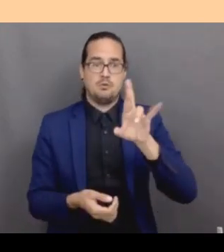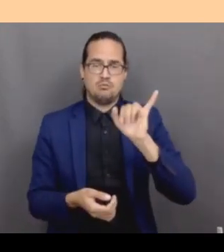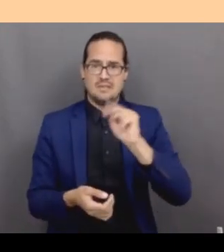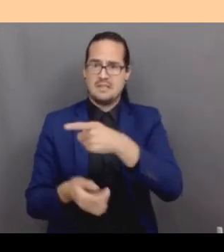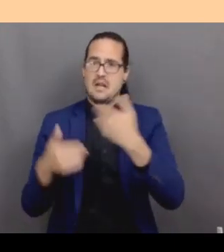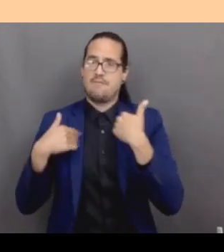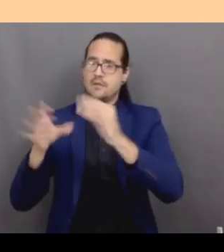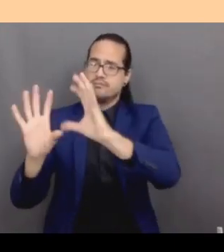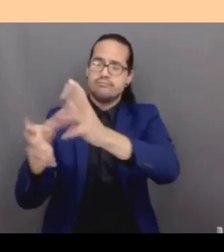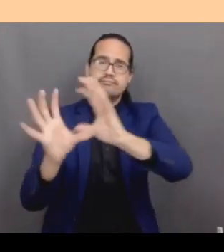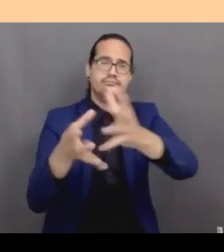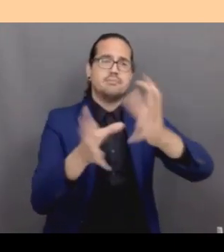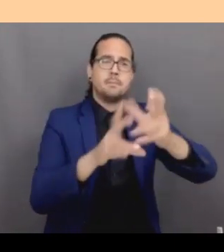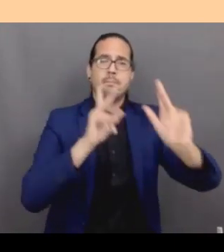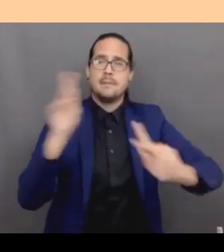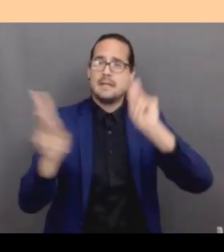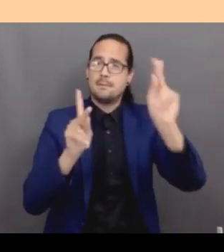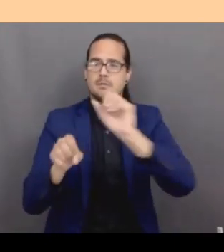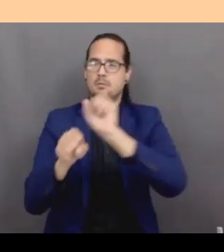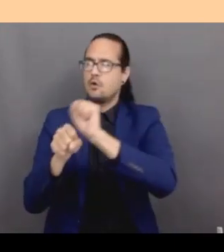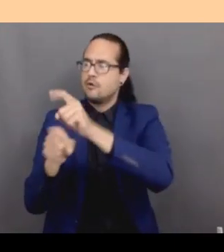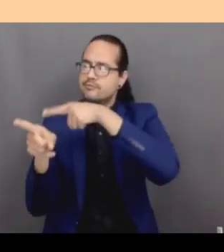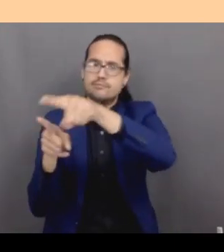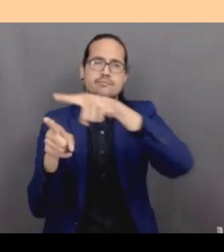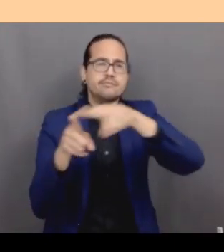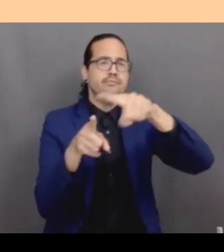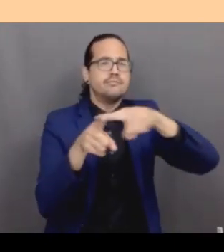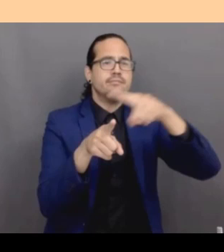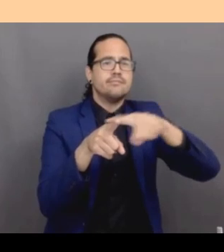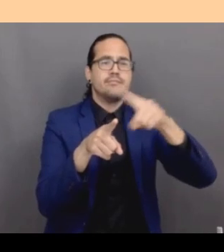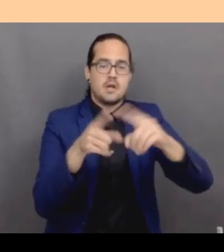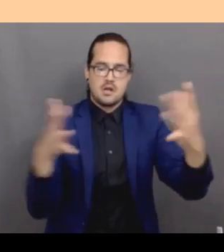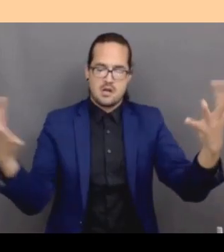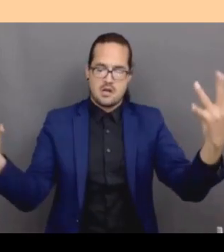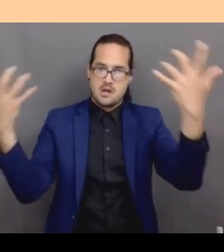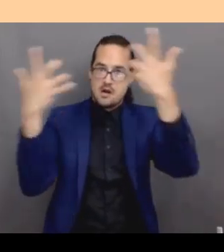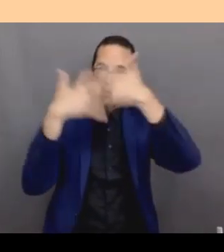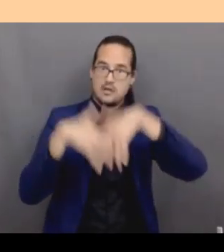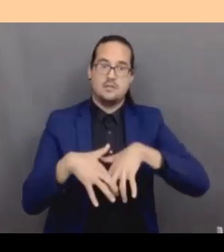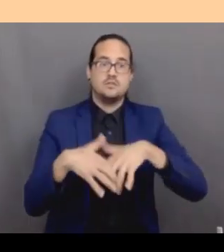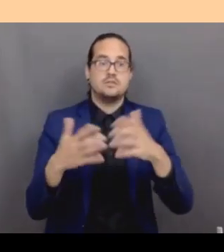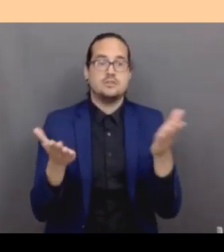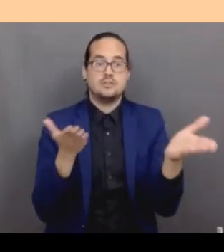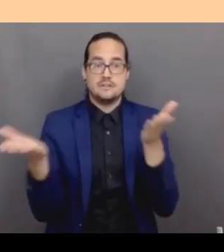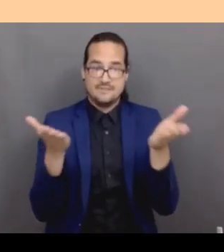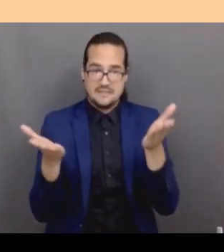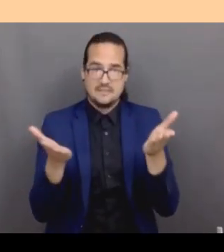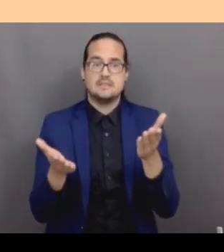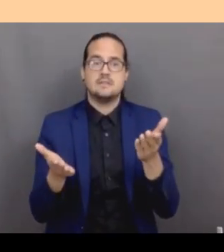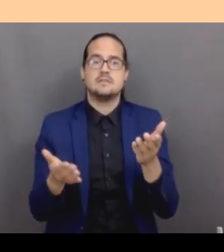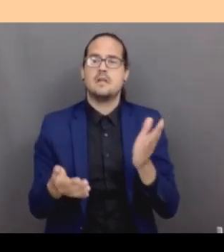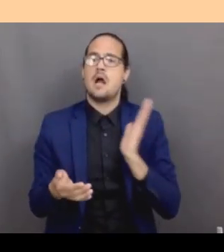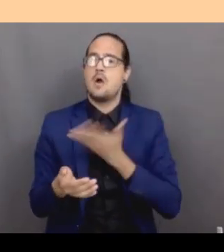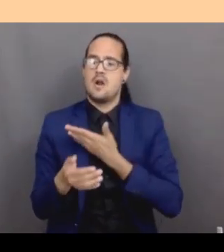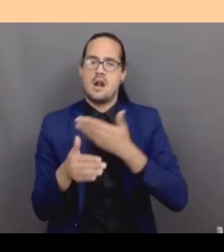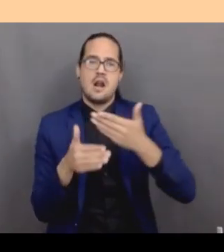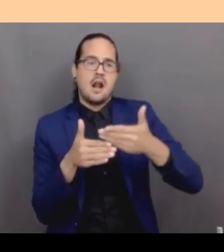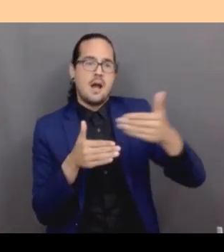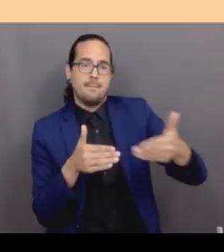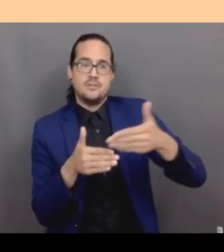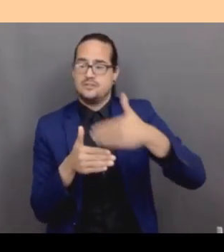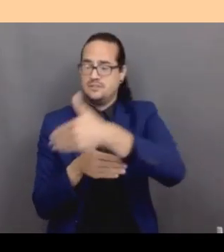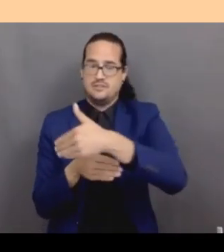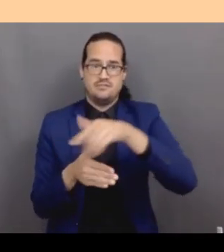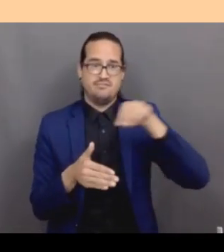different ways to come alongside some of our neighbors, not only the older adults that Dr. Lisa referred to,